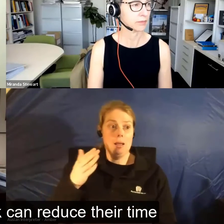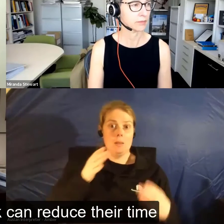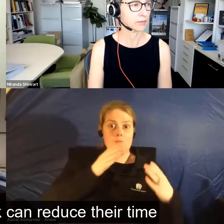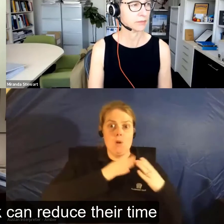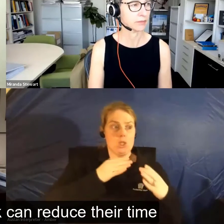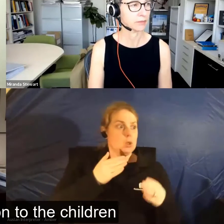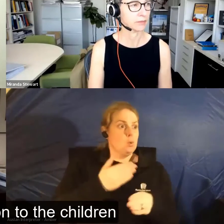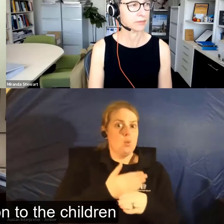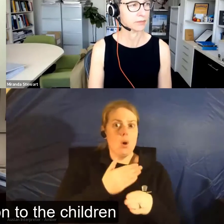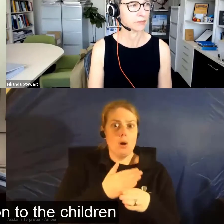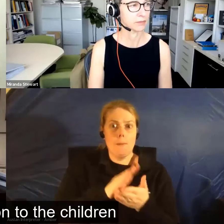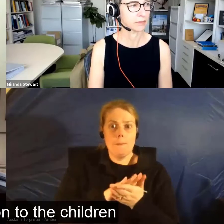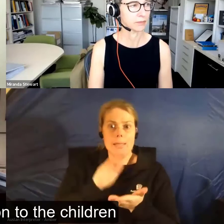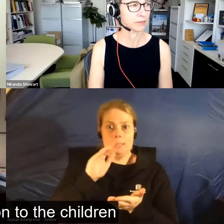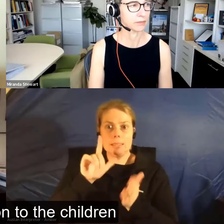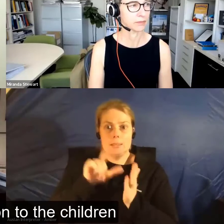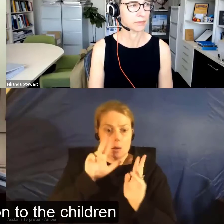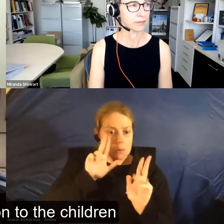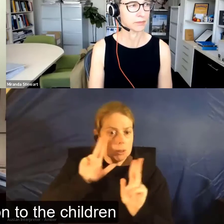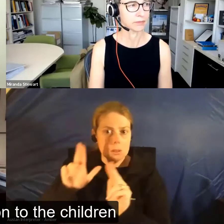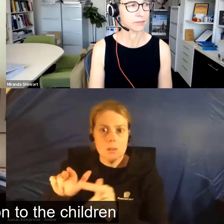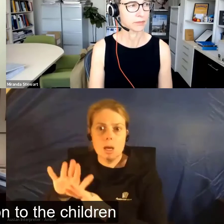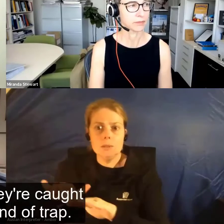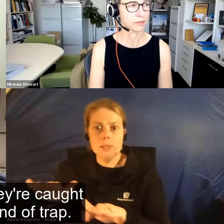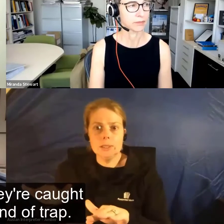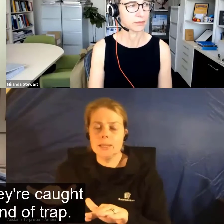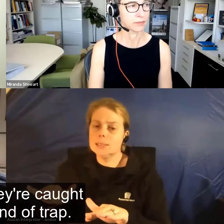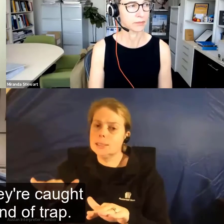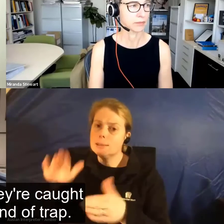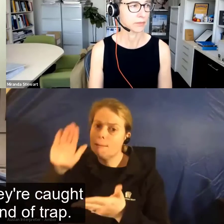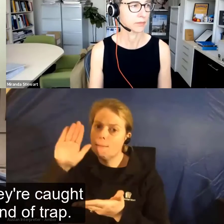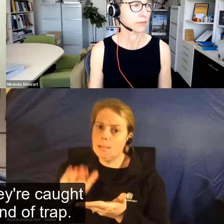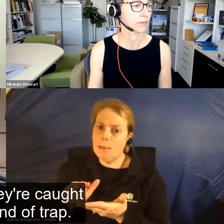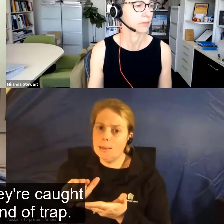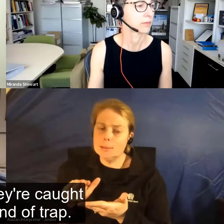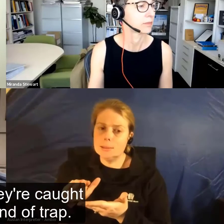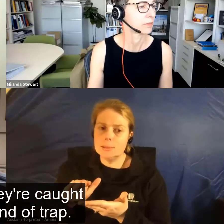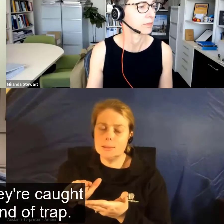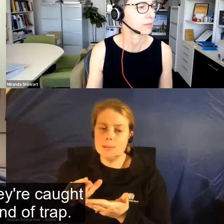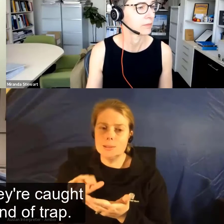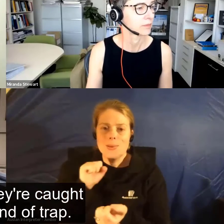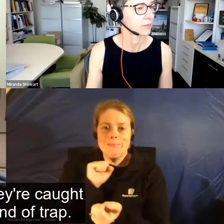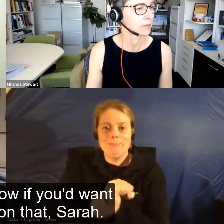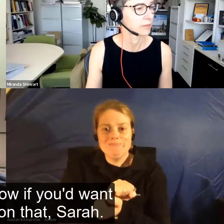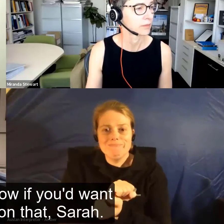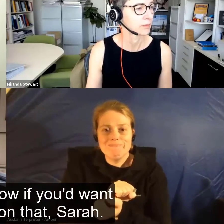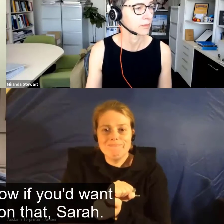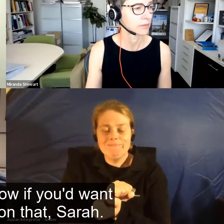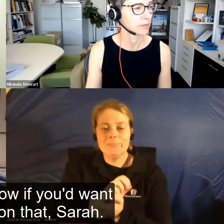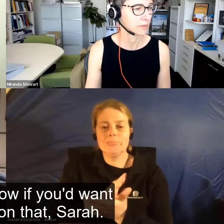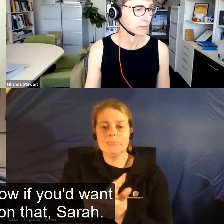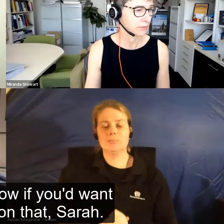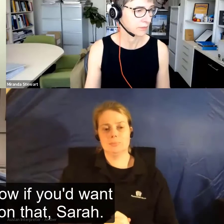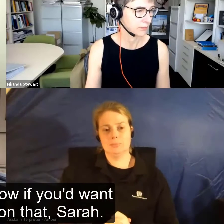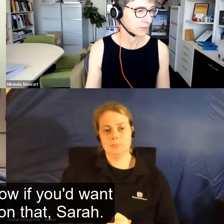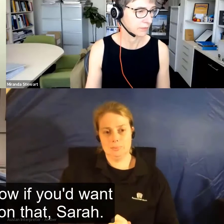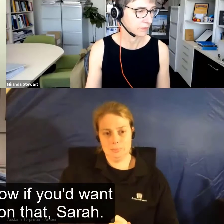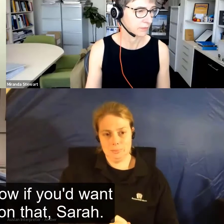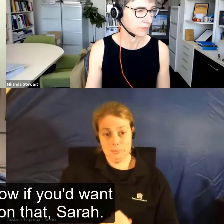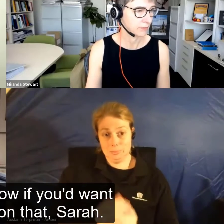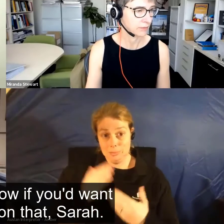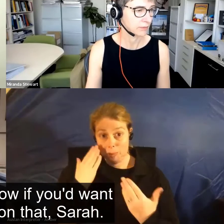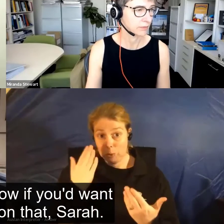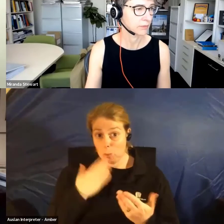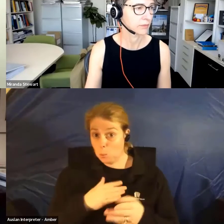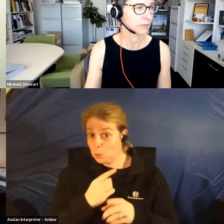reduce their time paying attention to the children, and so they're caught in this kind of trap. And I don't know if you'd want to comment on